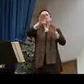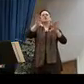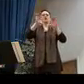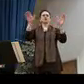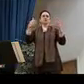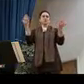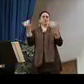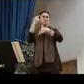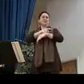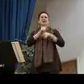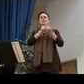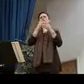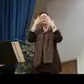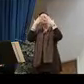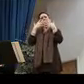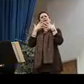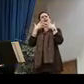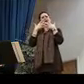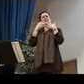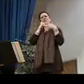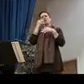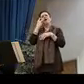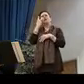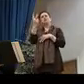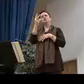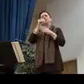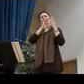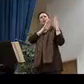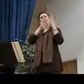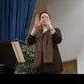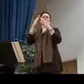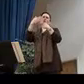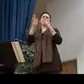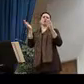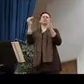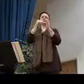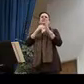see you in the hallway. So it's kind of a mixed emotion day for me.